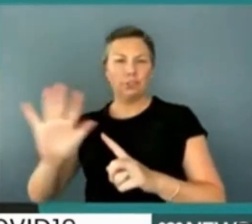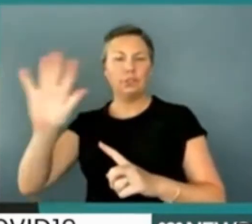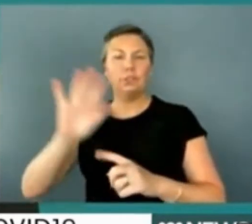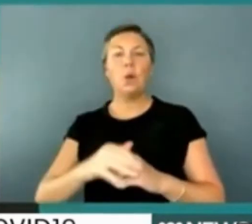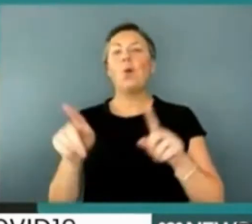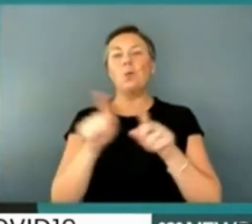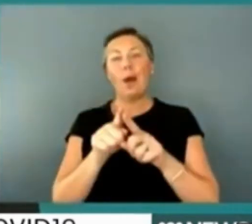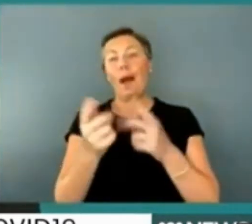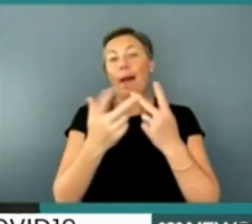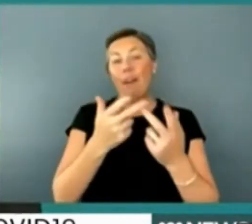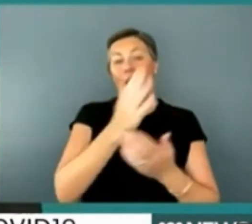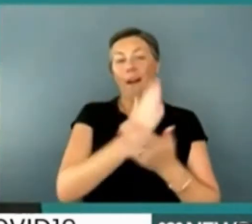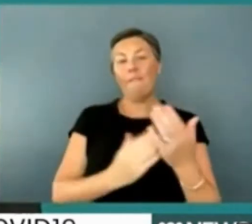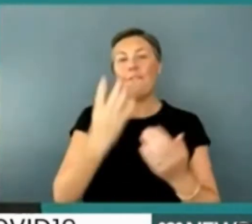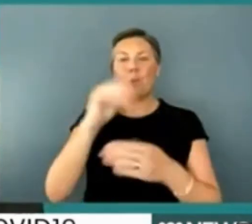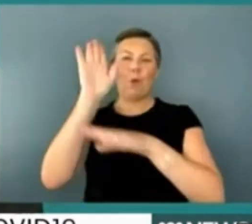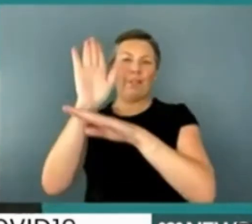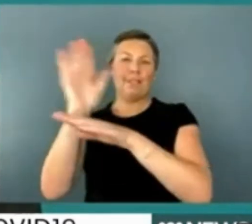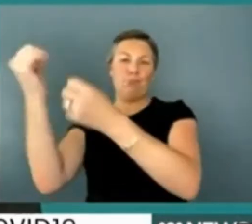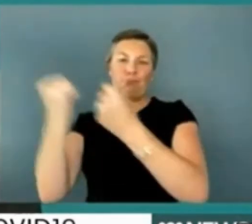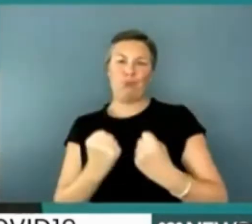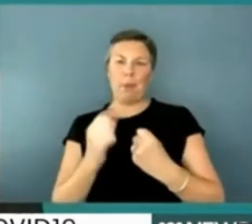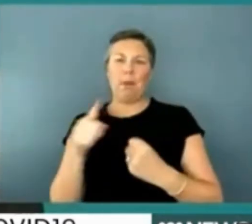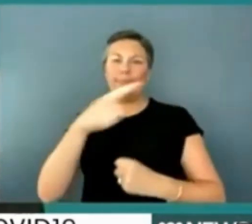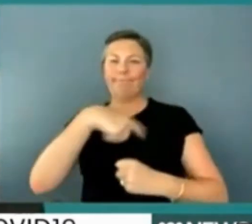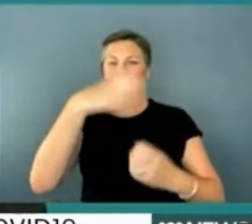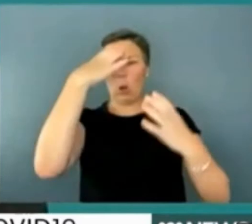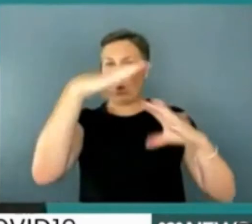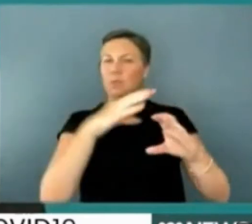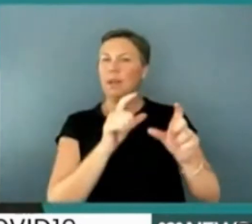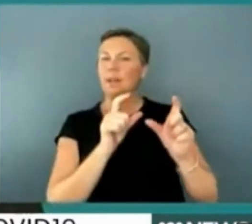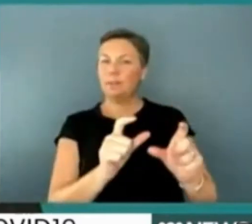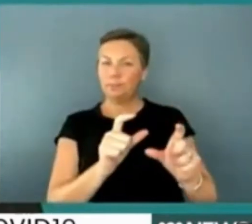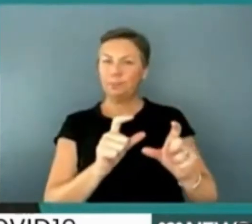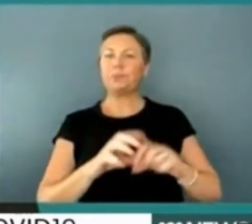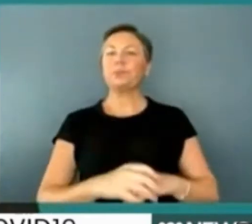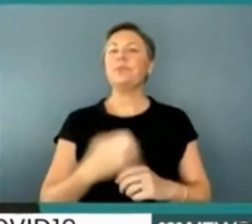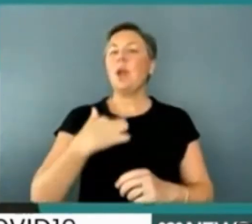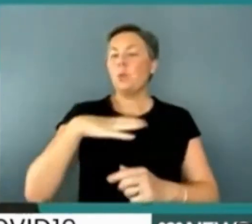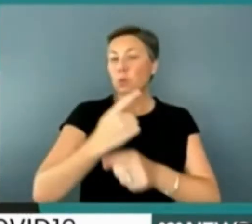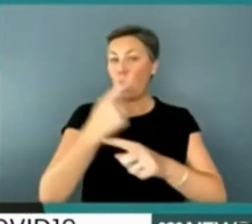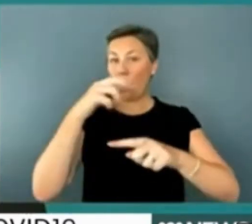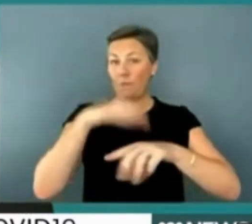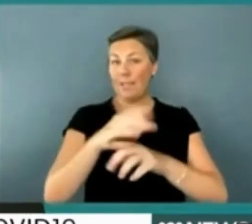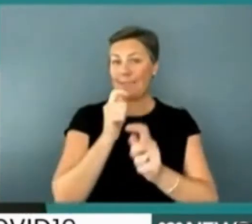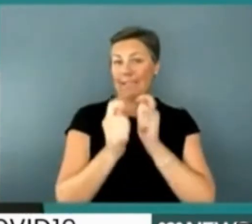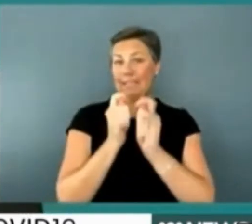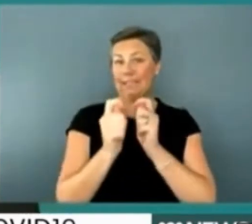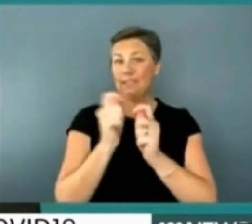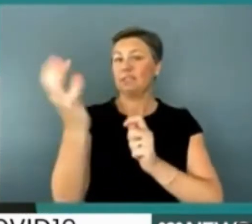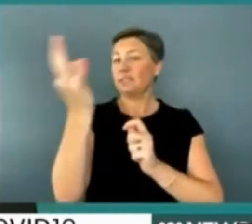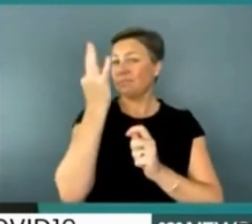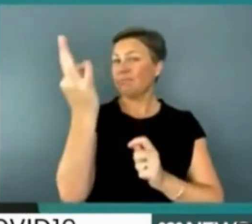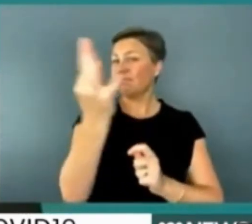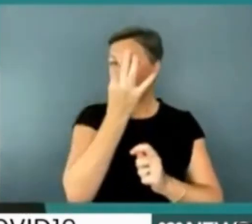quarantine. Testing, and I really want to emphasise this as well. We are doing an enormous amount of testing. Yesterday was, we